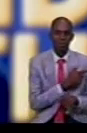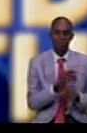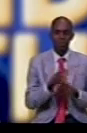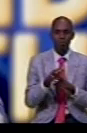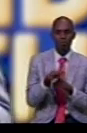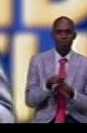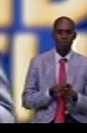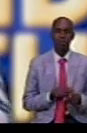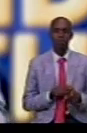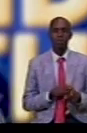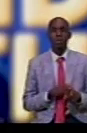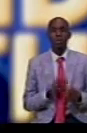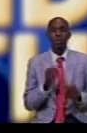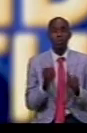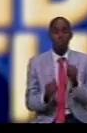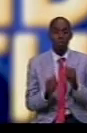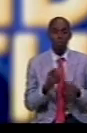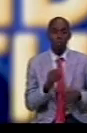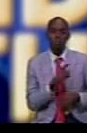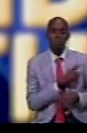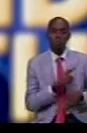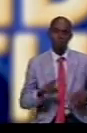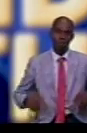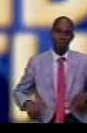slothfulness, which the Lord